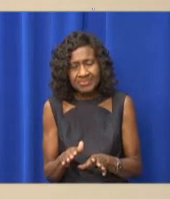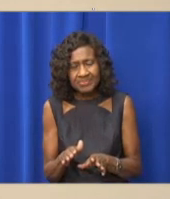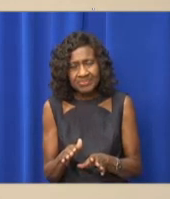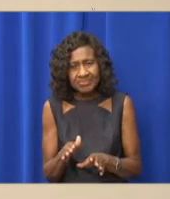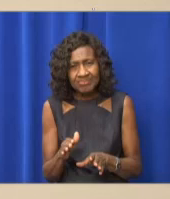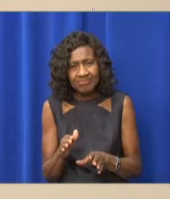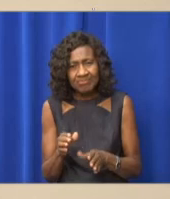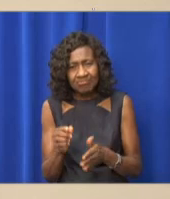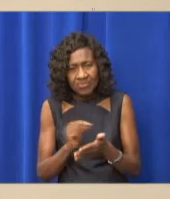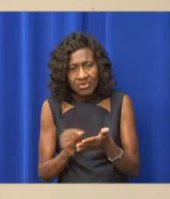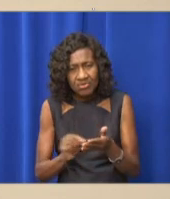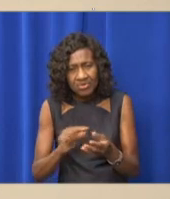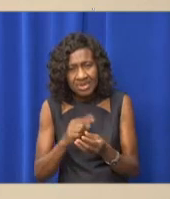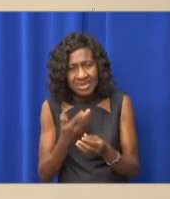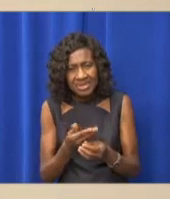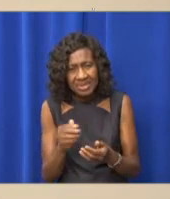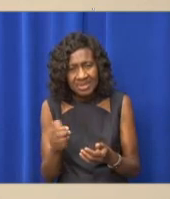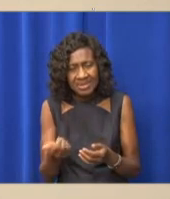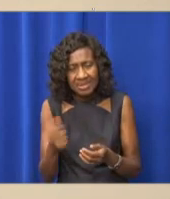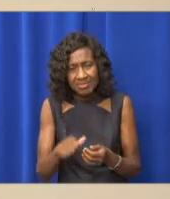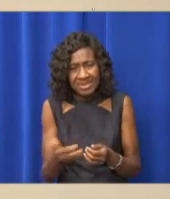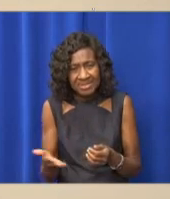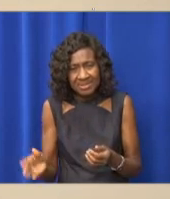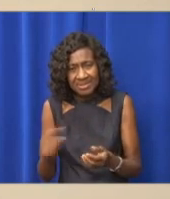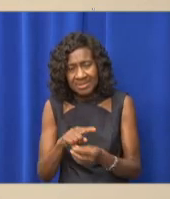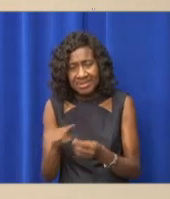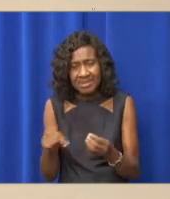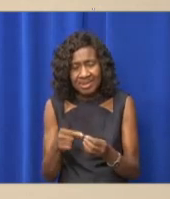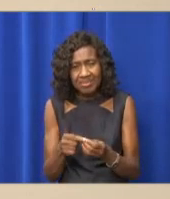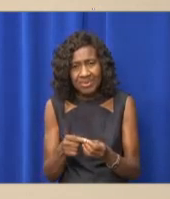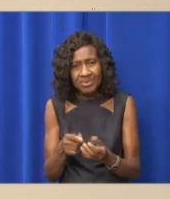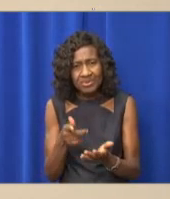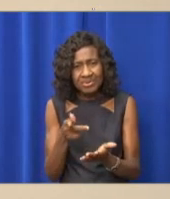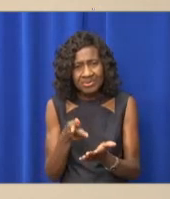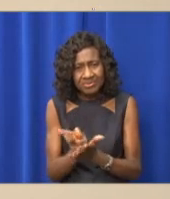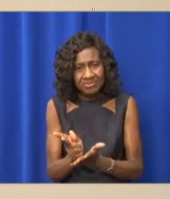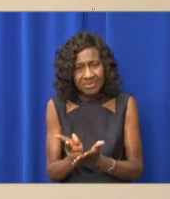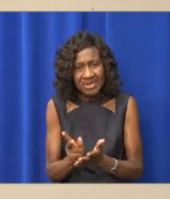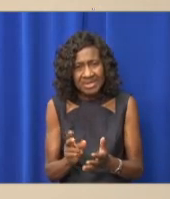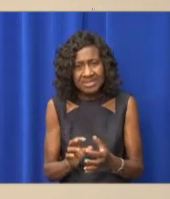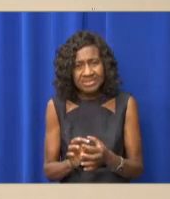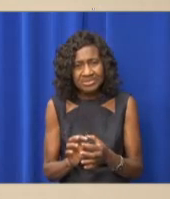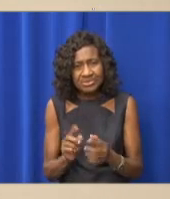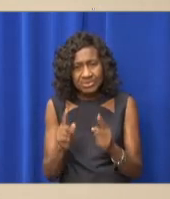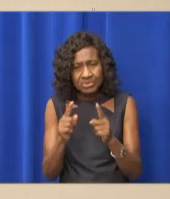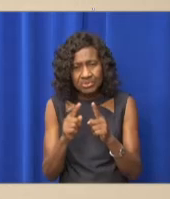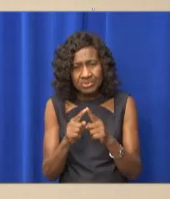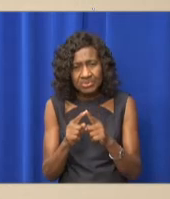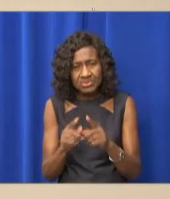lawyers the world over to be the paramount right, and that is the right to life.